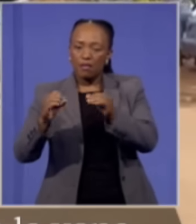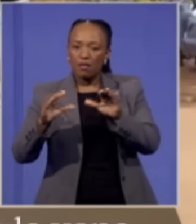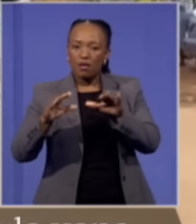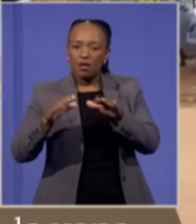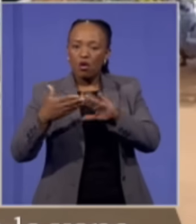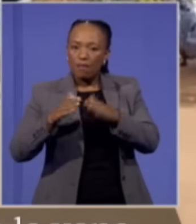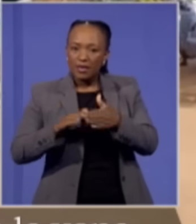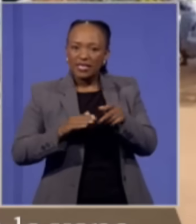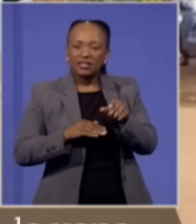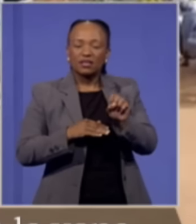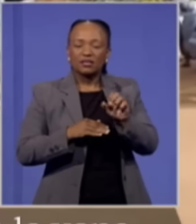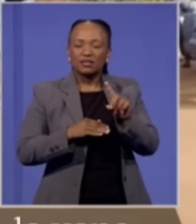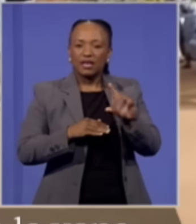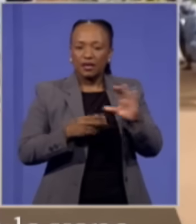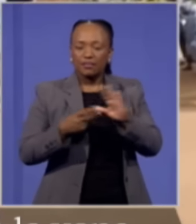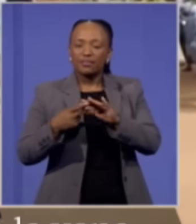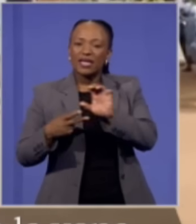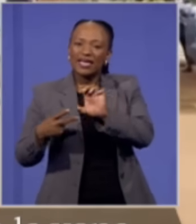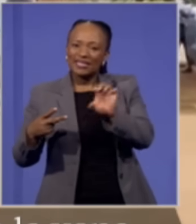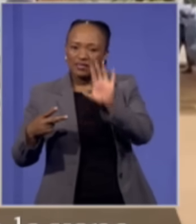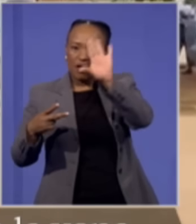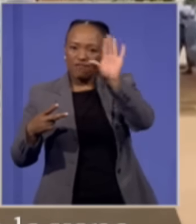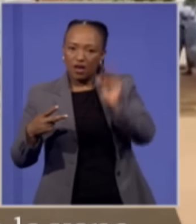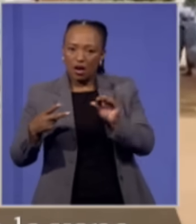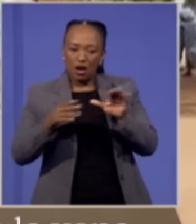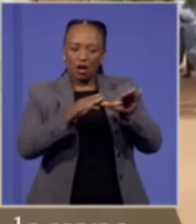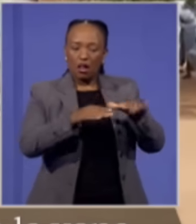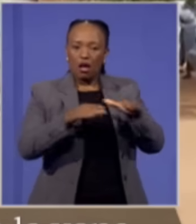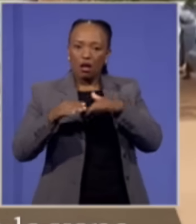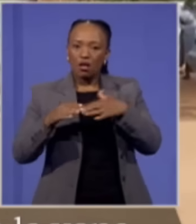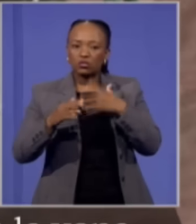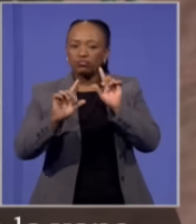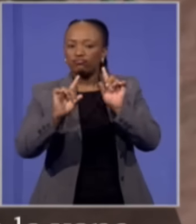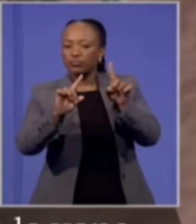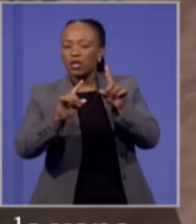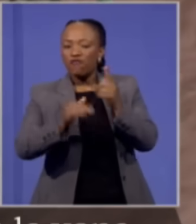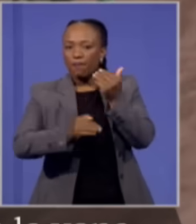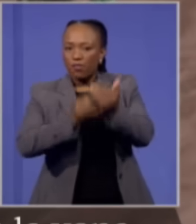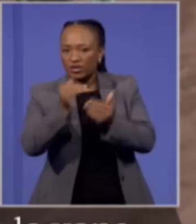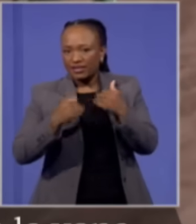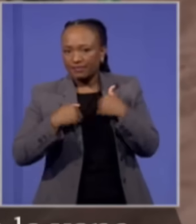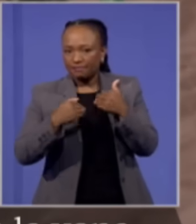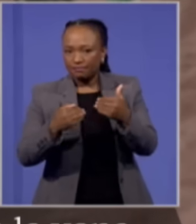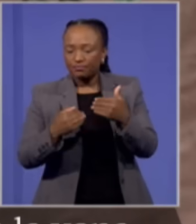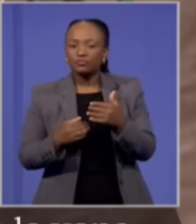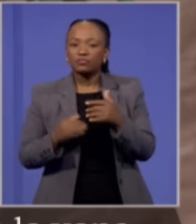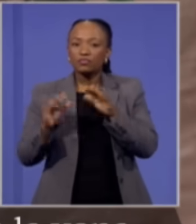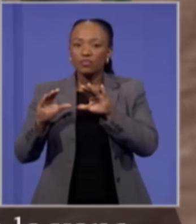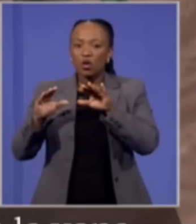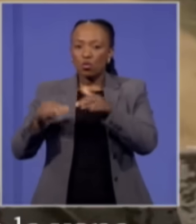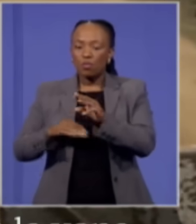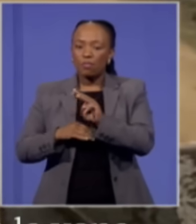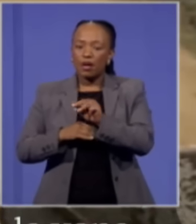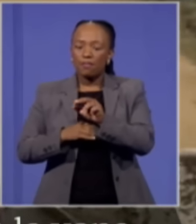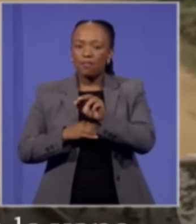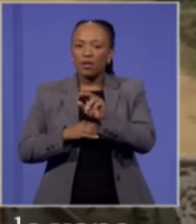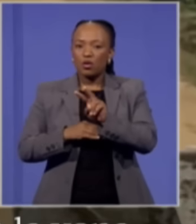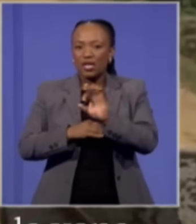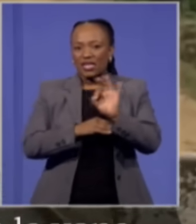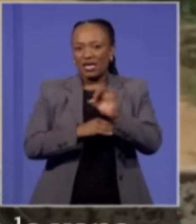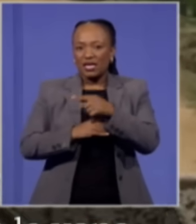communities, SADC and the East Africa one, to start and initiate the processes. Marabele a M23 a ananetse qeto ya hore masole